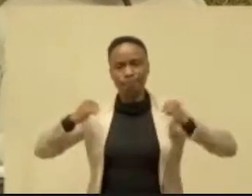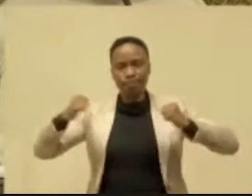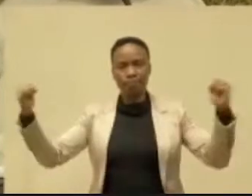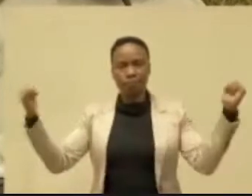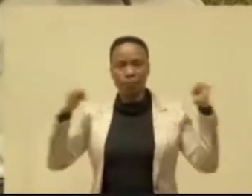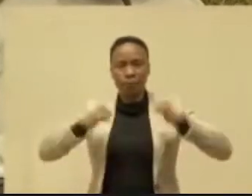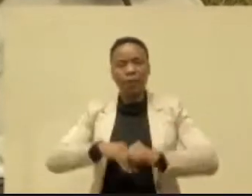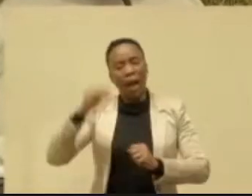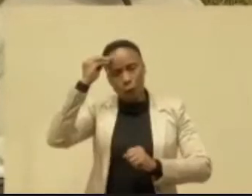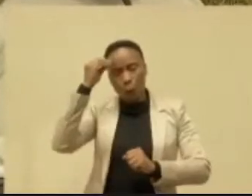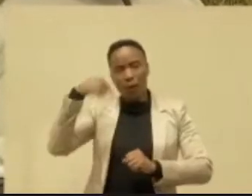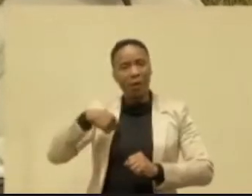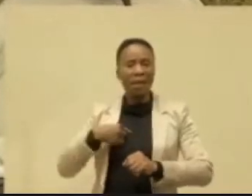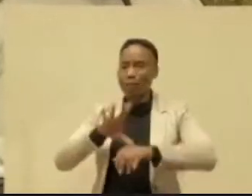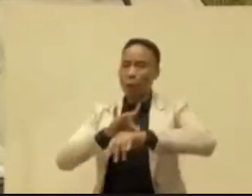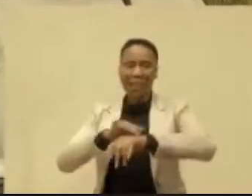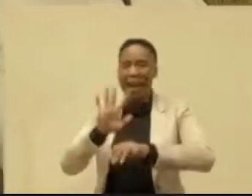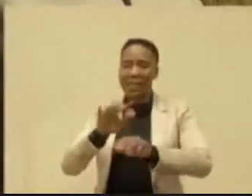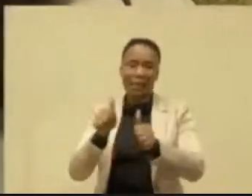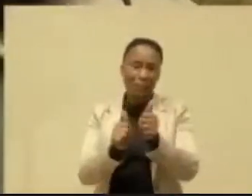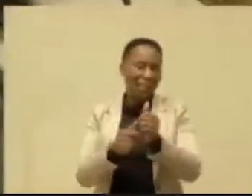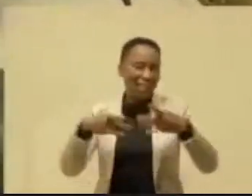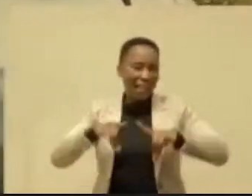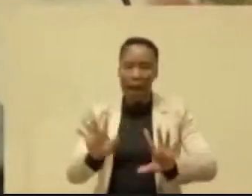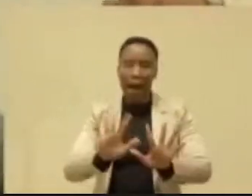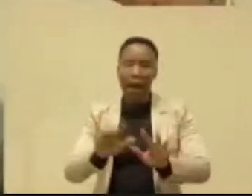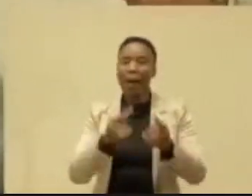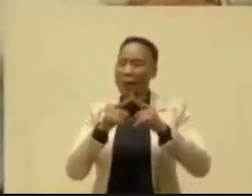doctor a deputy chair but